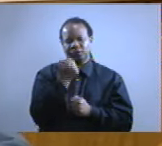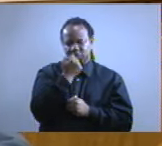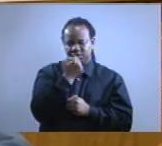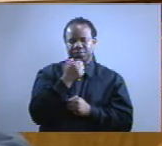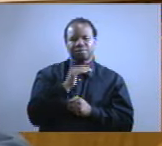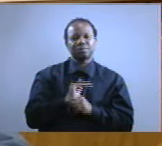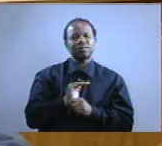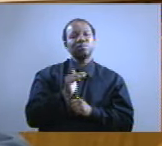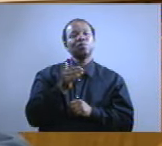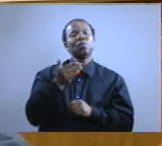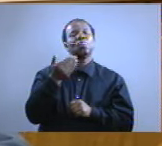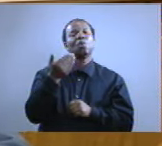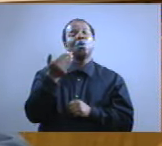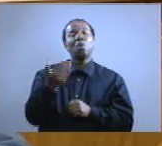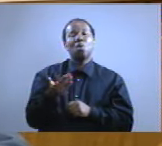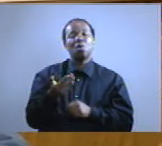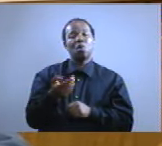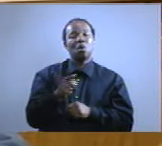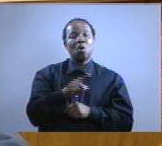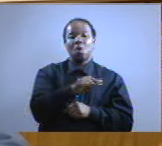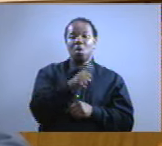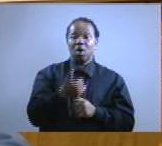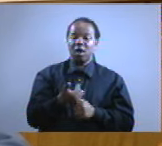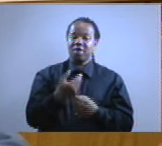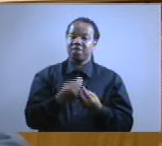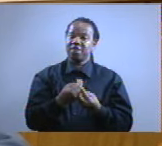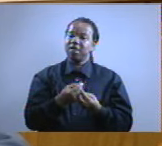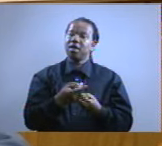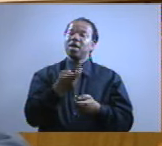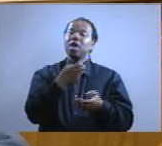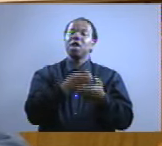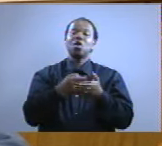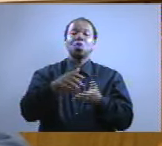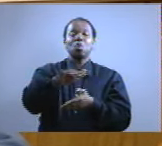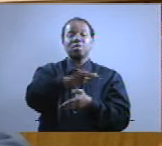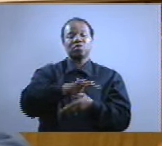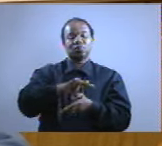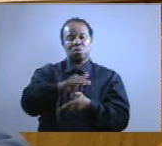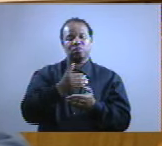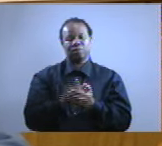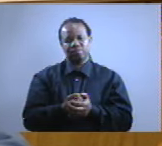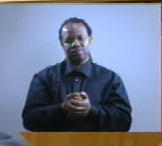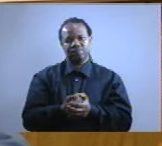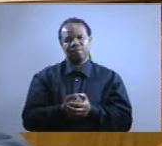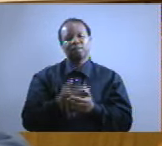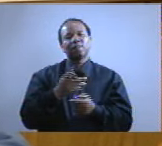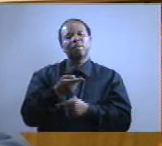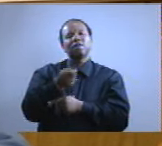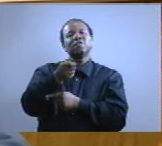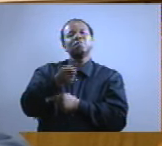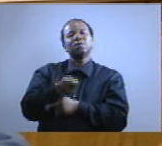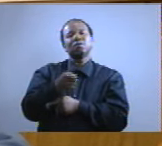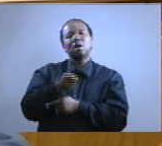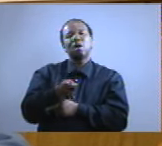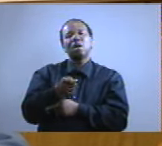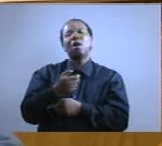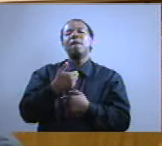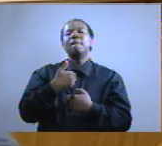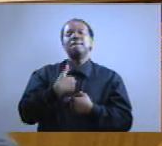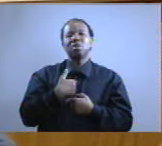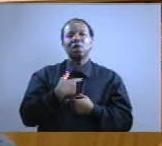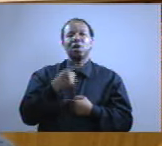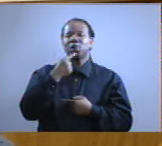suffered in the territory or exclusive economic zone of a contracting state. Mr. Speaker, I will not bore you